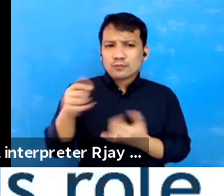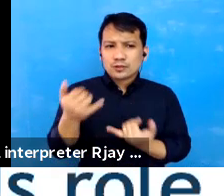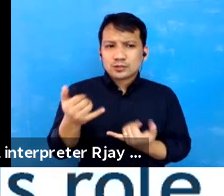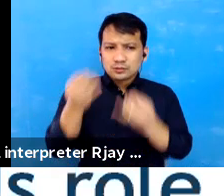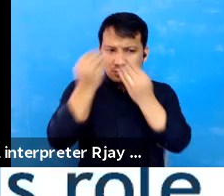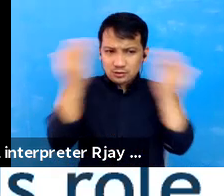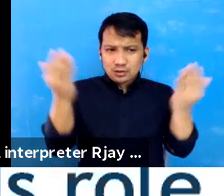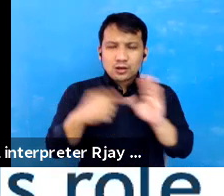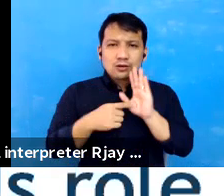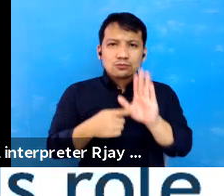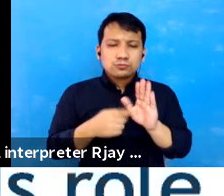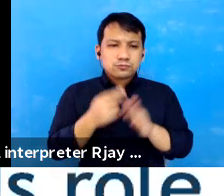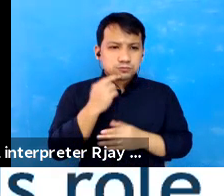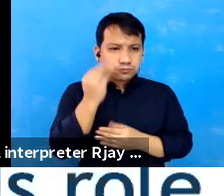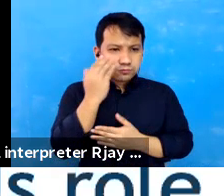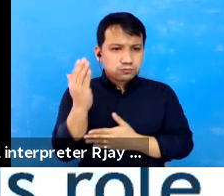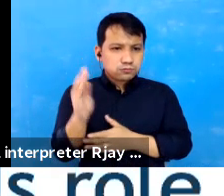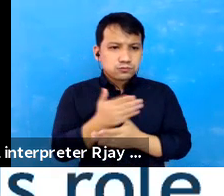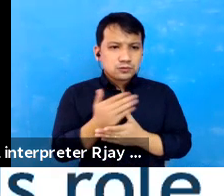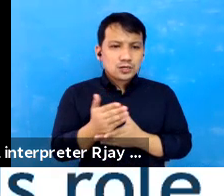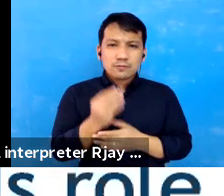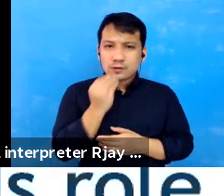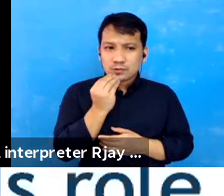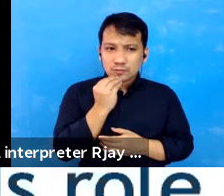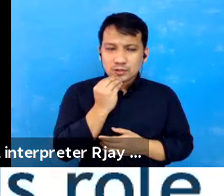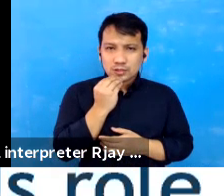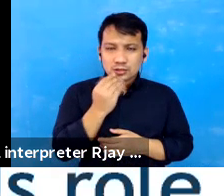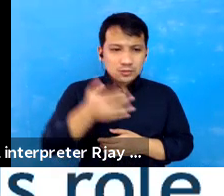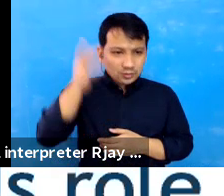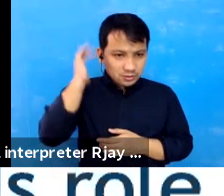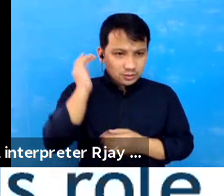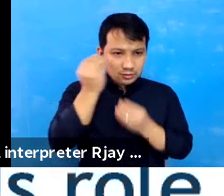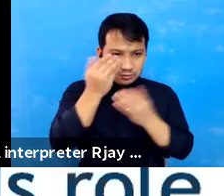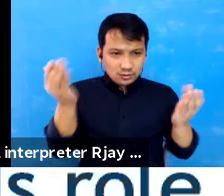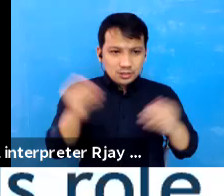providing both nutrition specific and nutrition sensitive